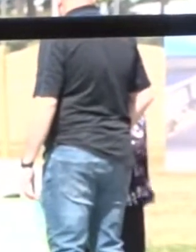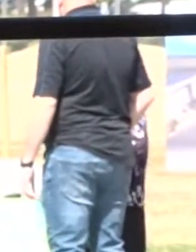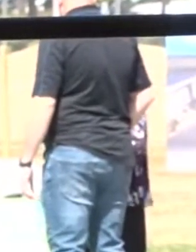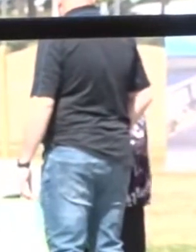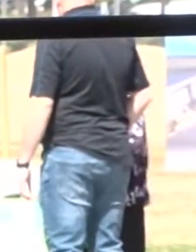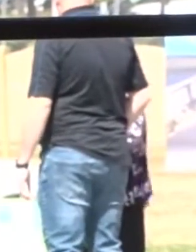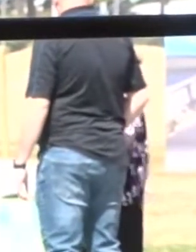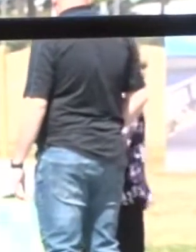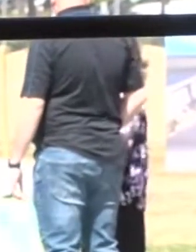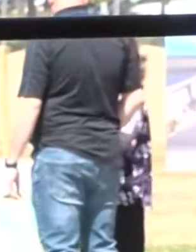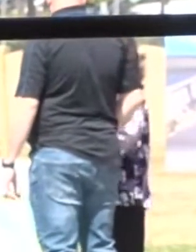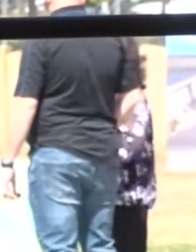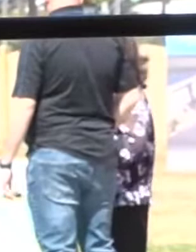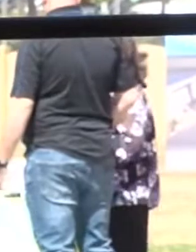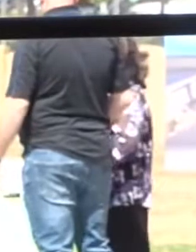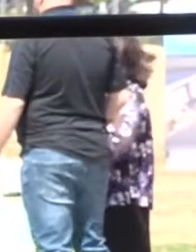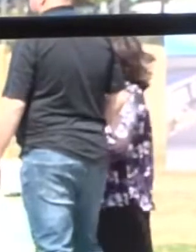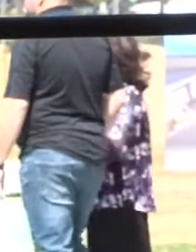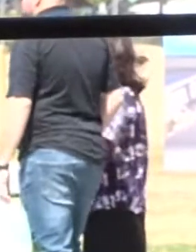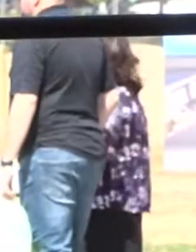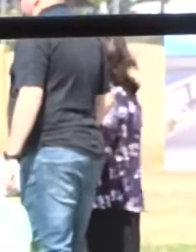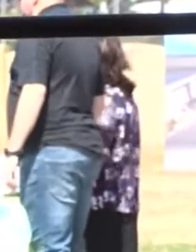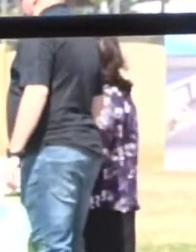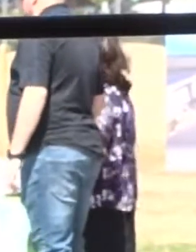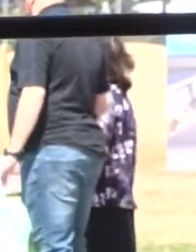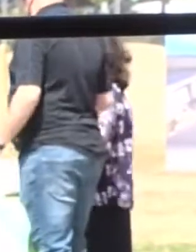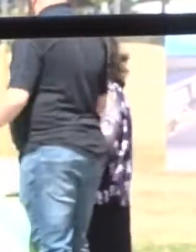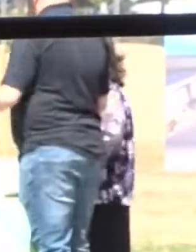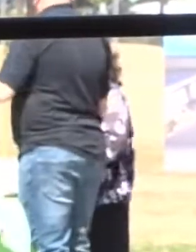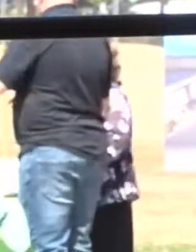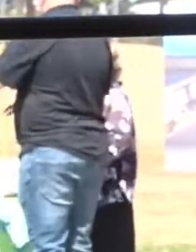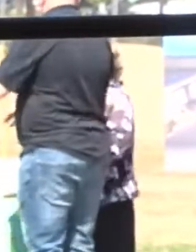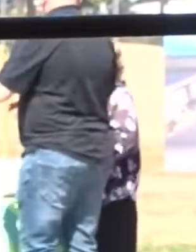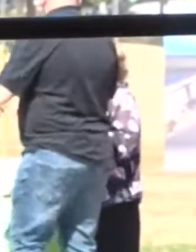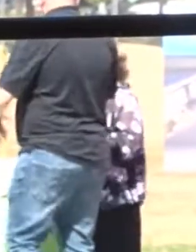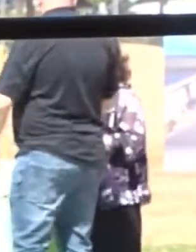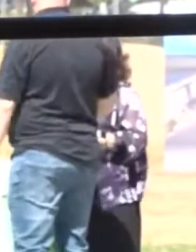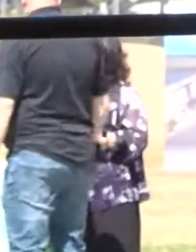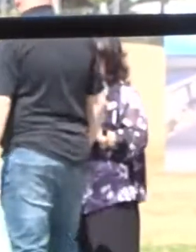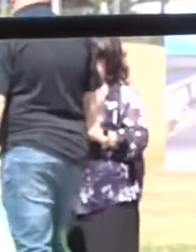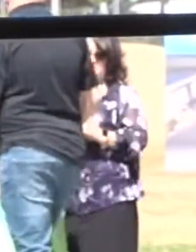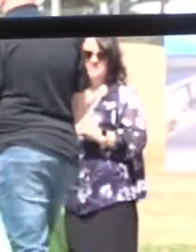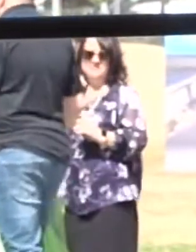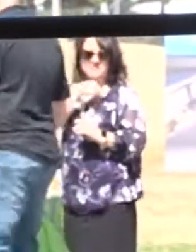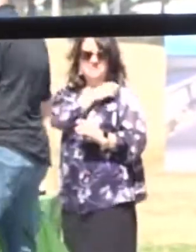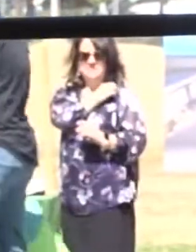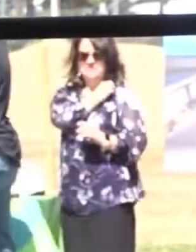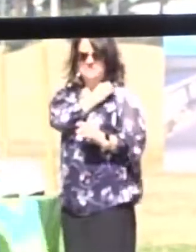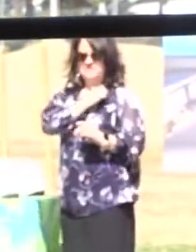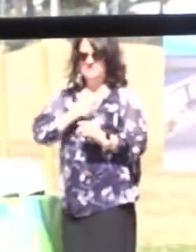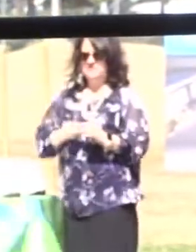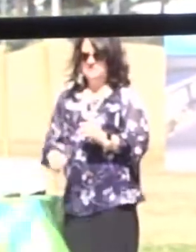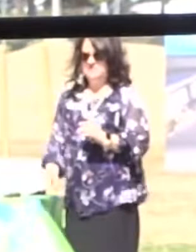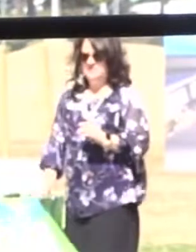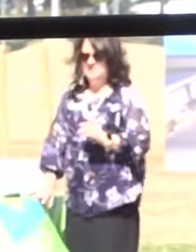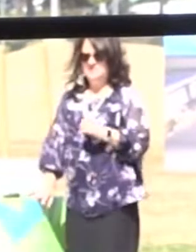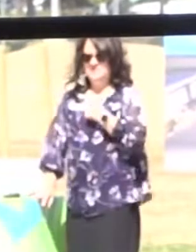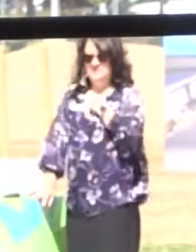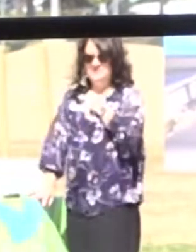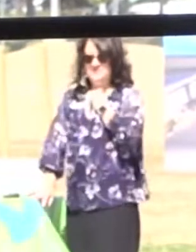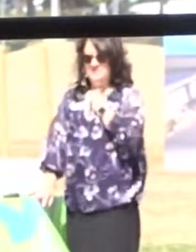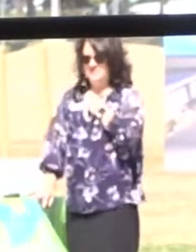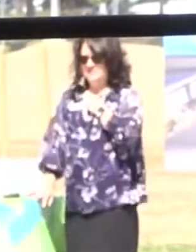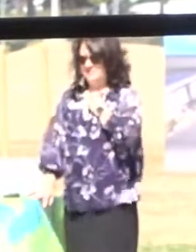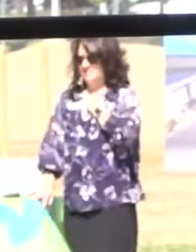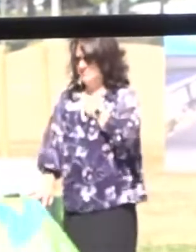a photo at the dirt berm. I love to say that. Where all those shovels are behind me, with the trustees, the chancellor,